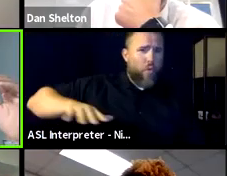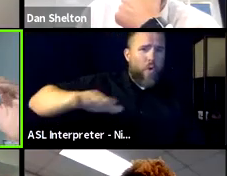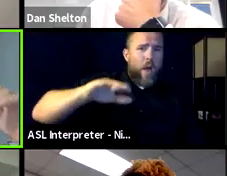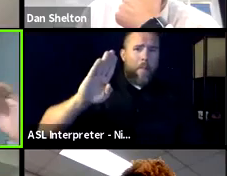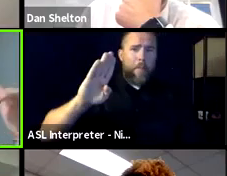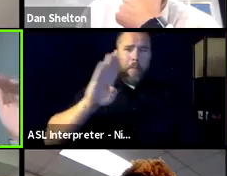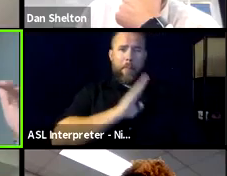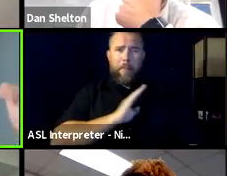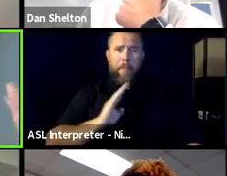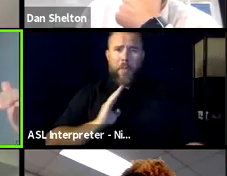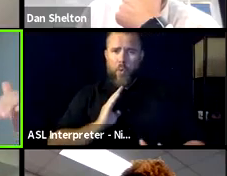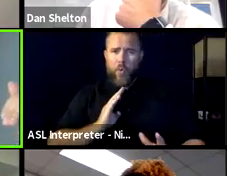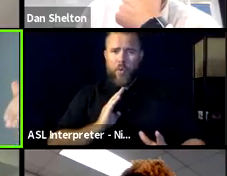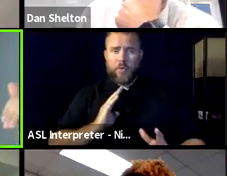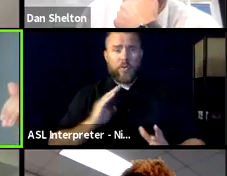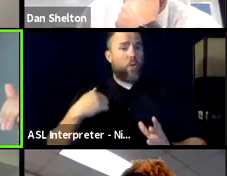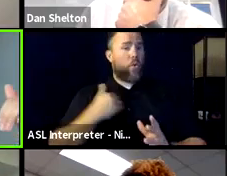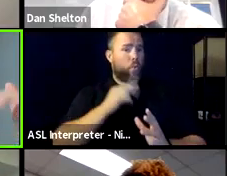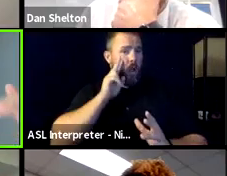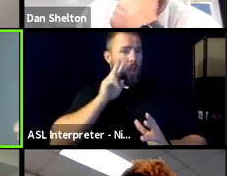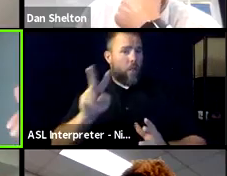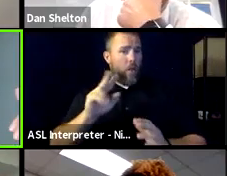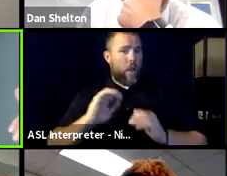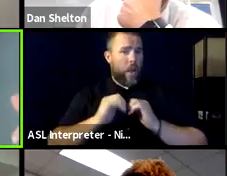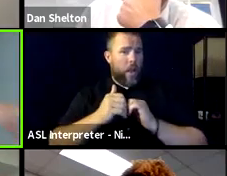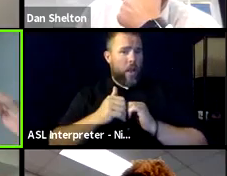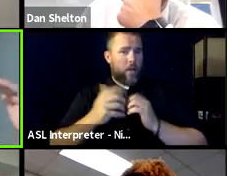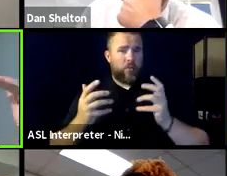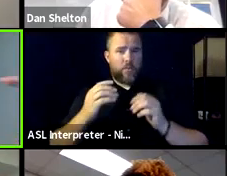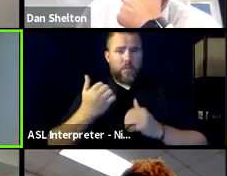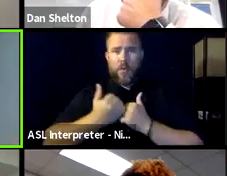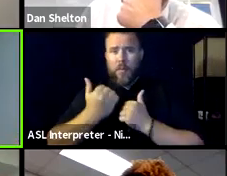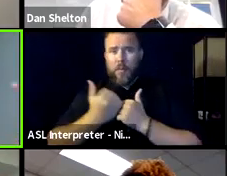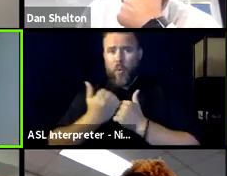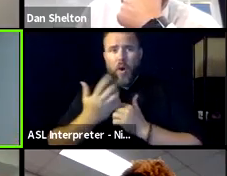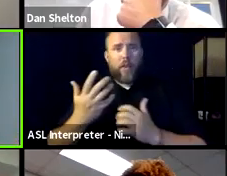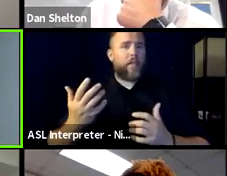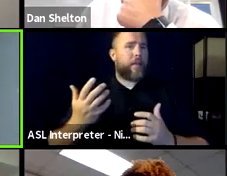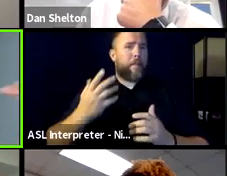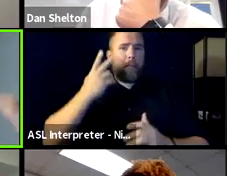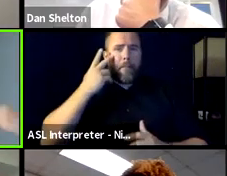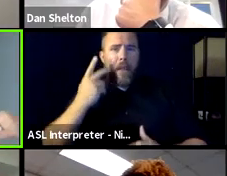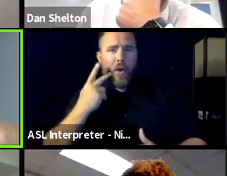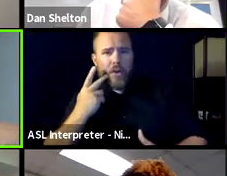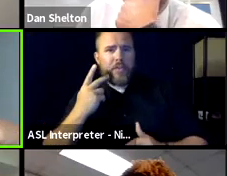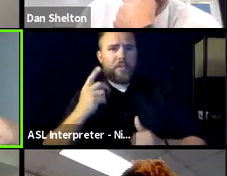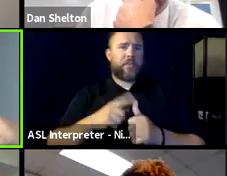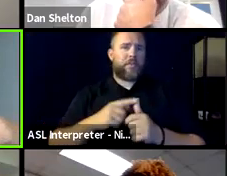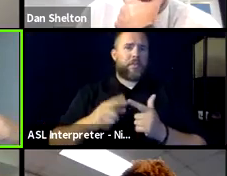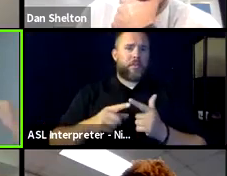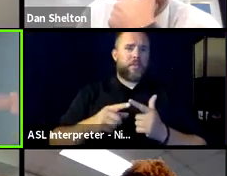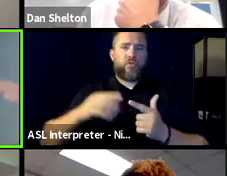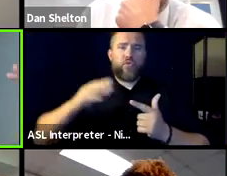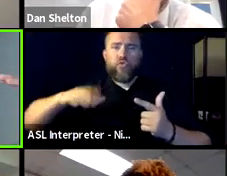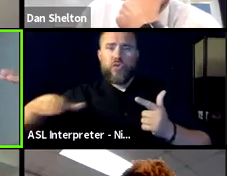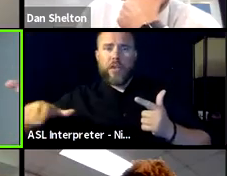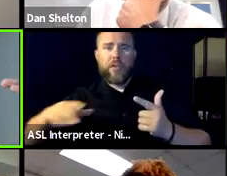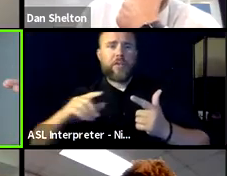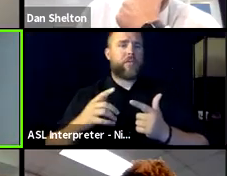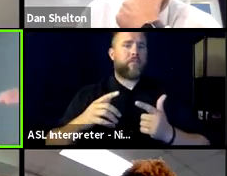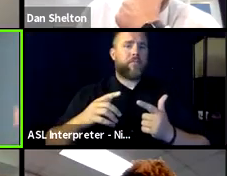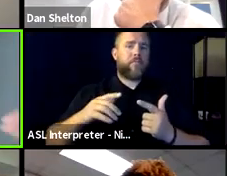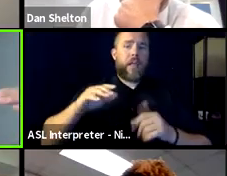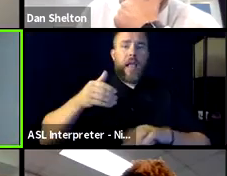we look at how we support parents and children at home who may or may not, who